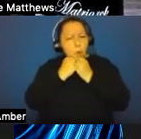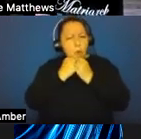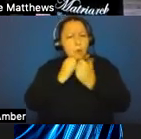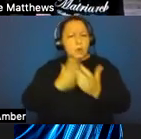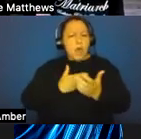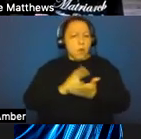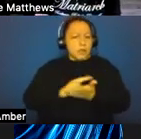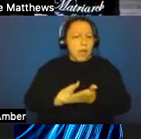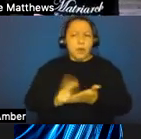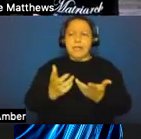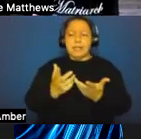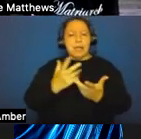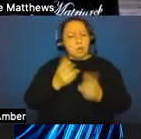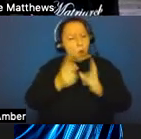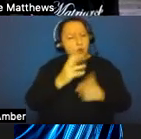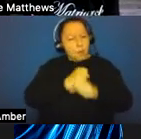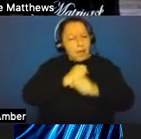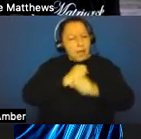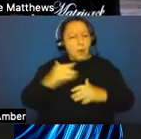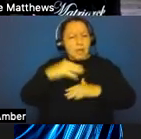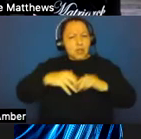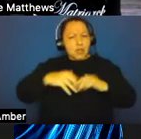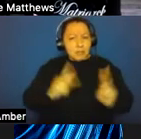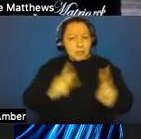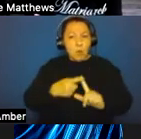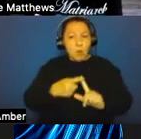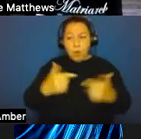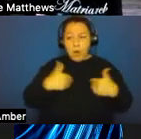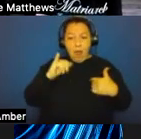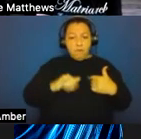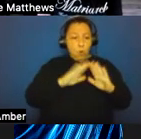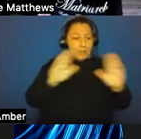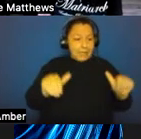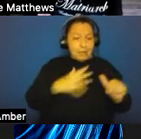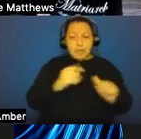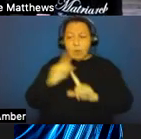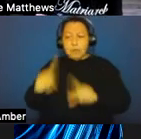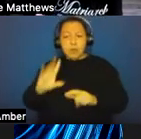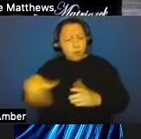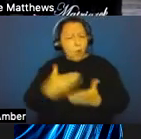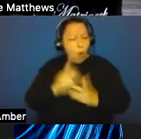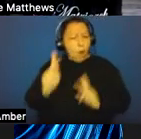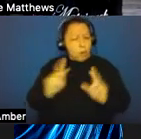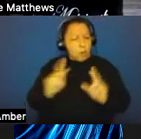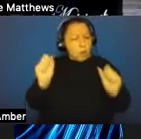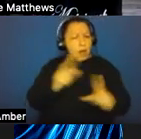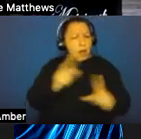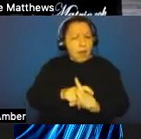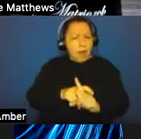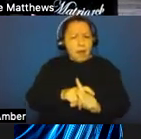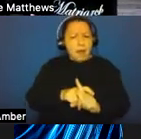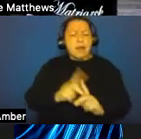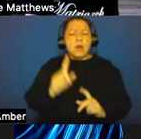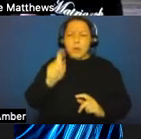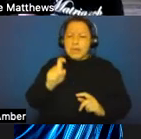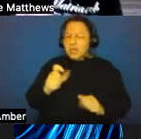Indigenous people, then we have good systems and responses for all people. And I think we need to remember that, and we